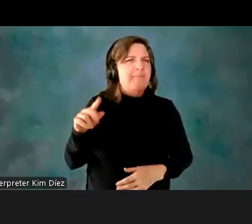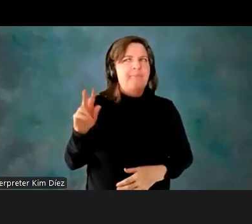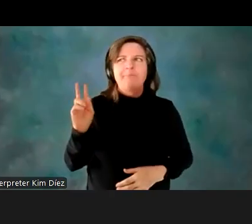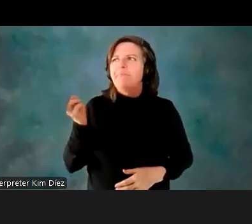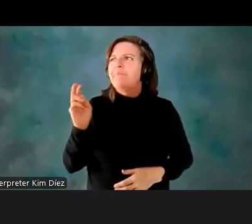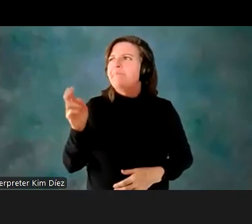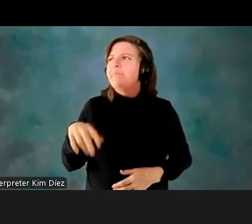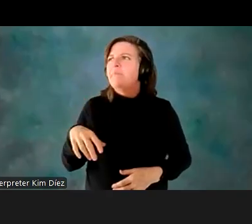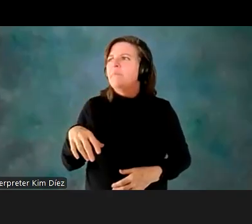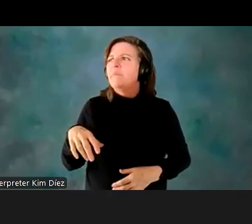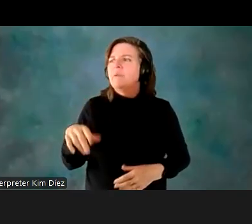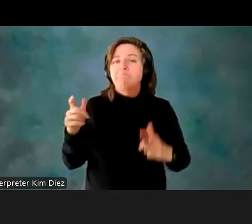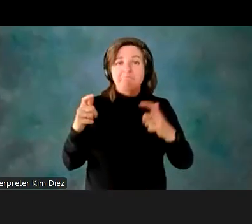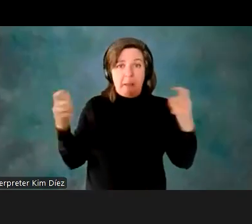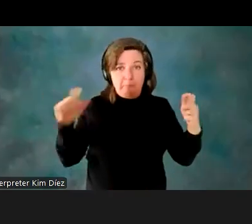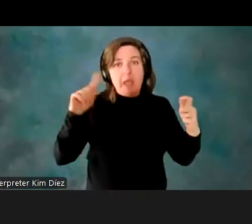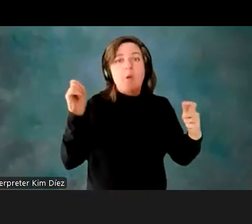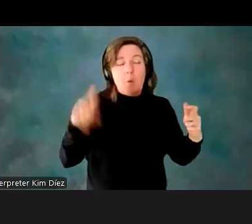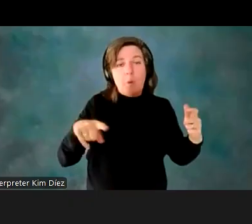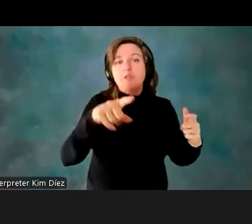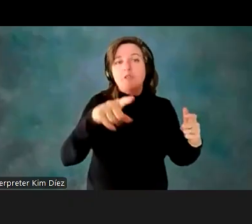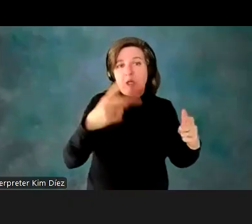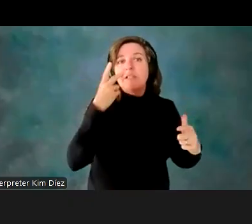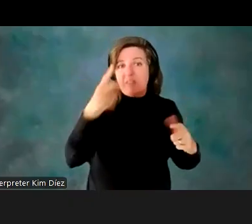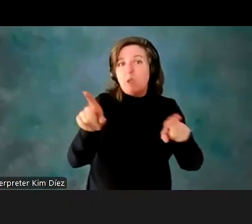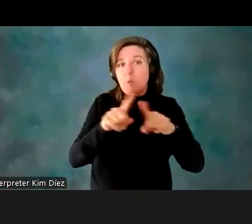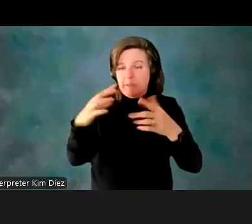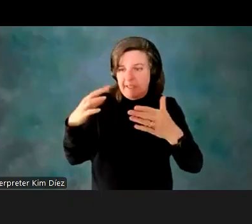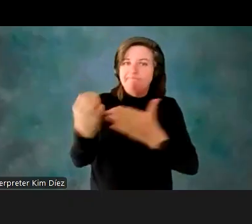big questions that you see as opportunities